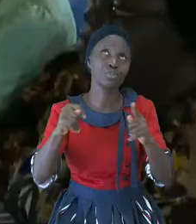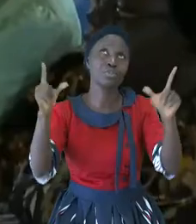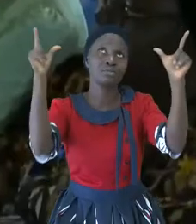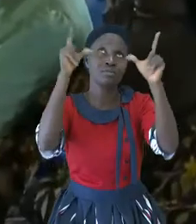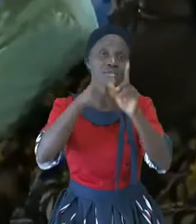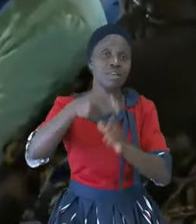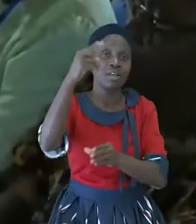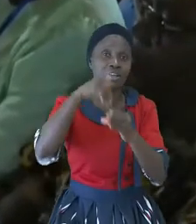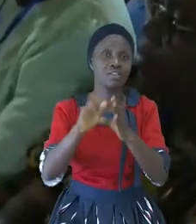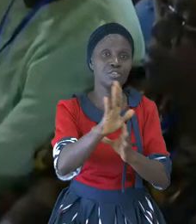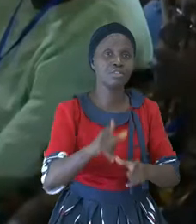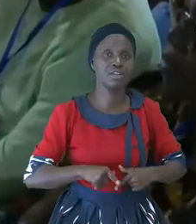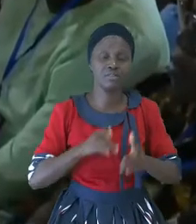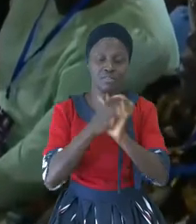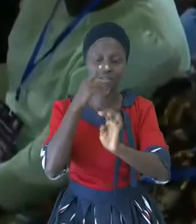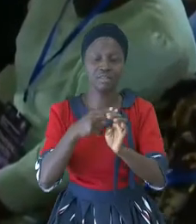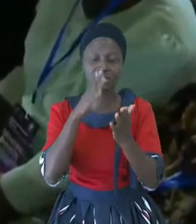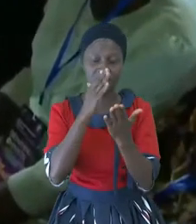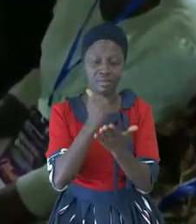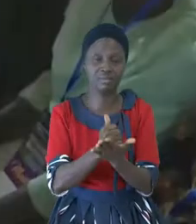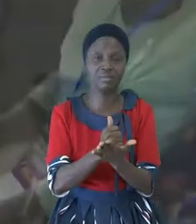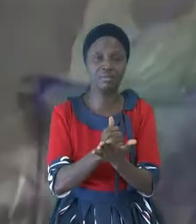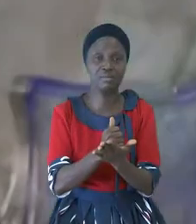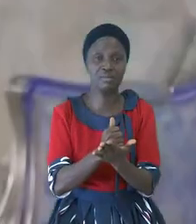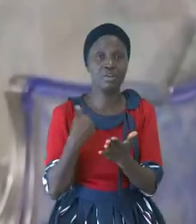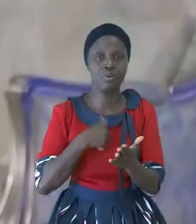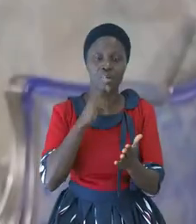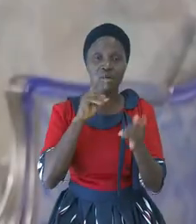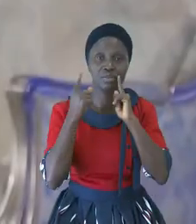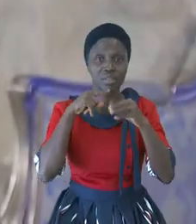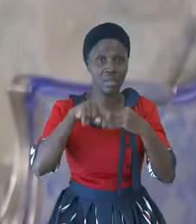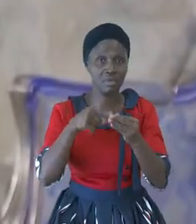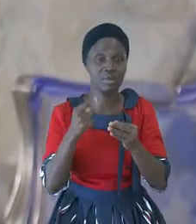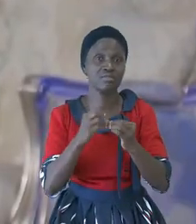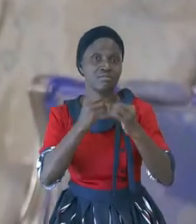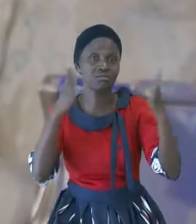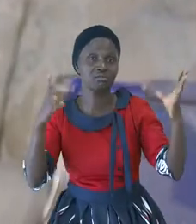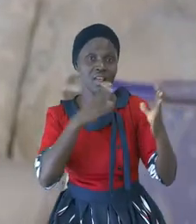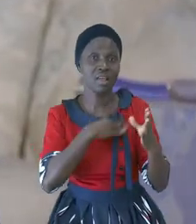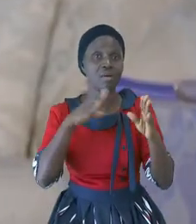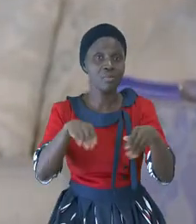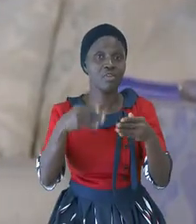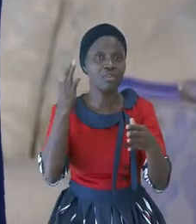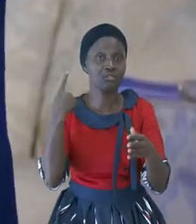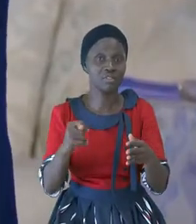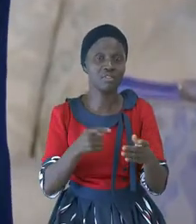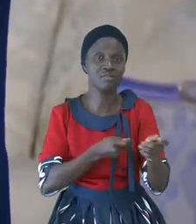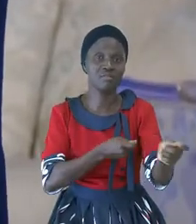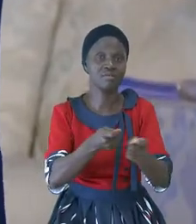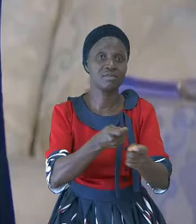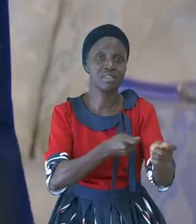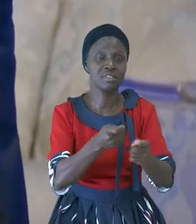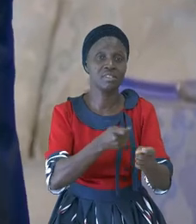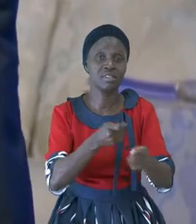name. We're talking about the plenitude and provision of the reigning shepherd. And now